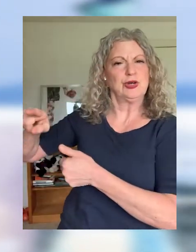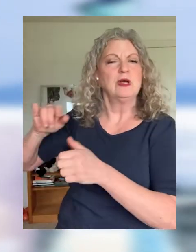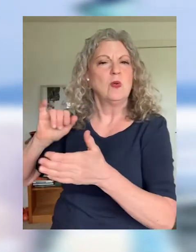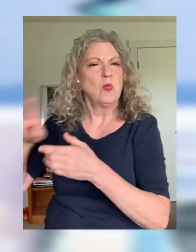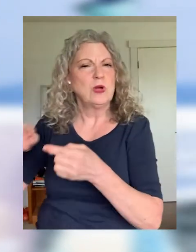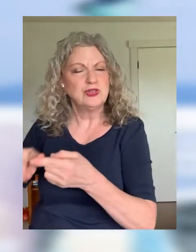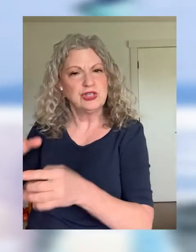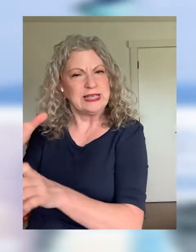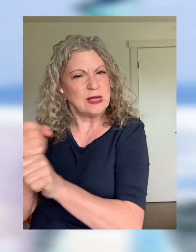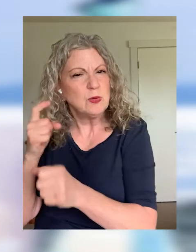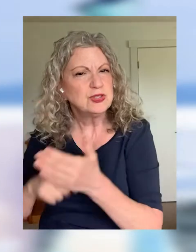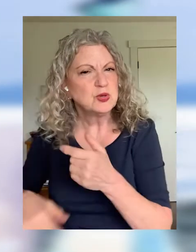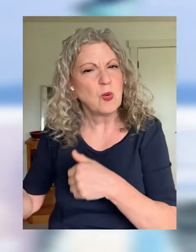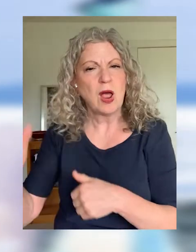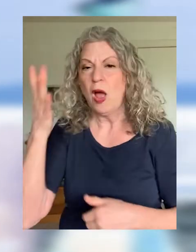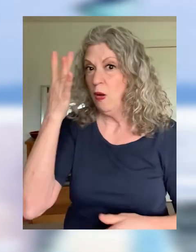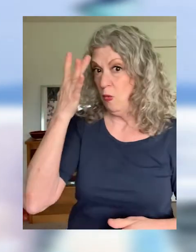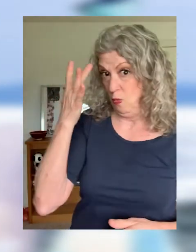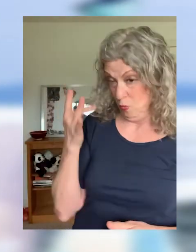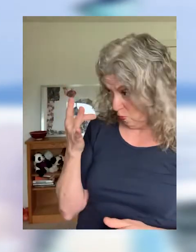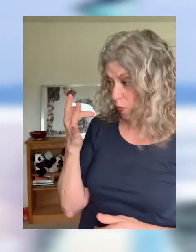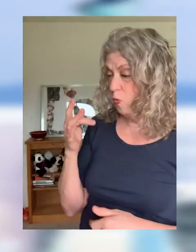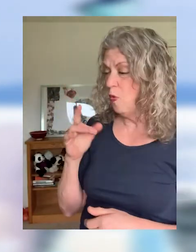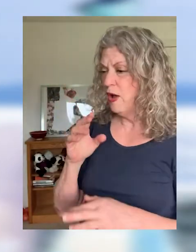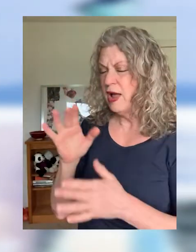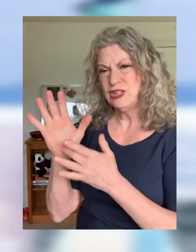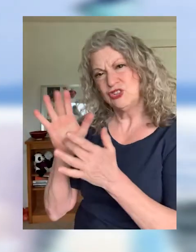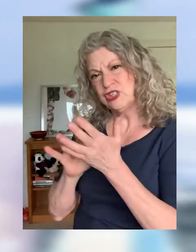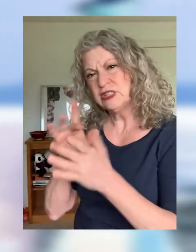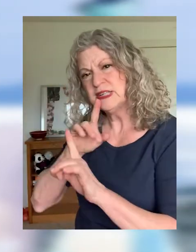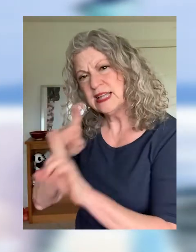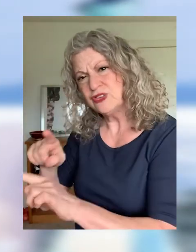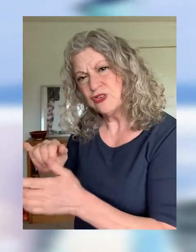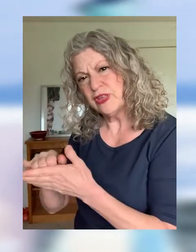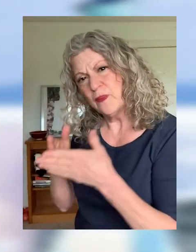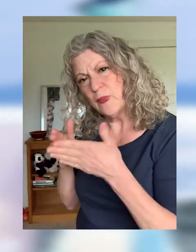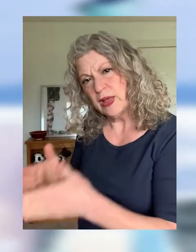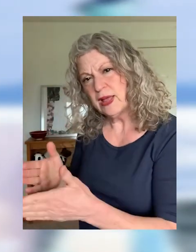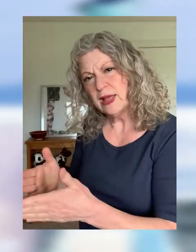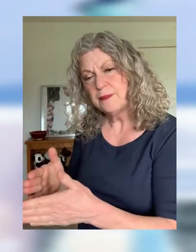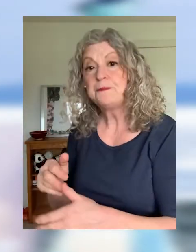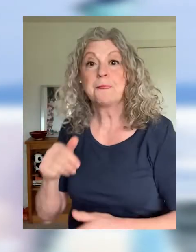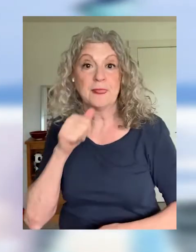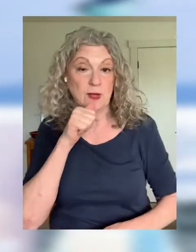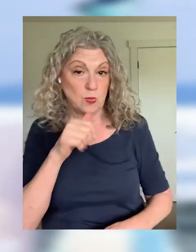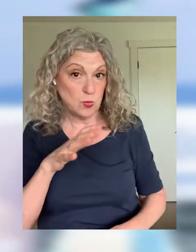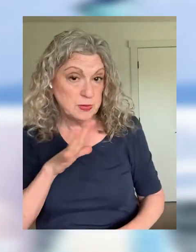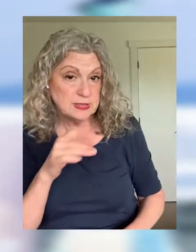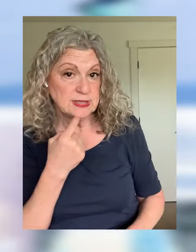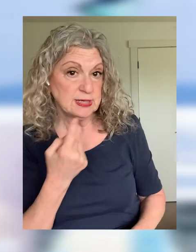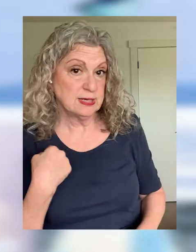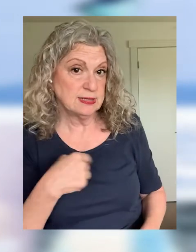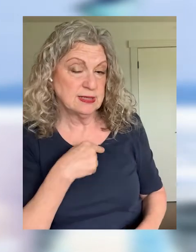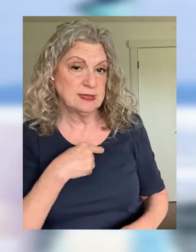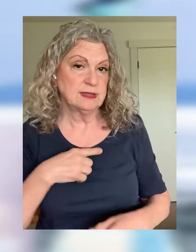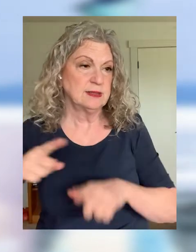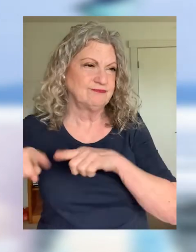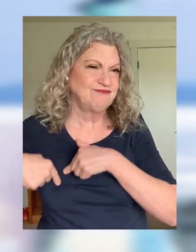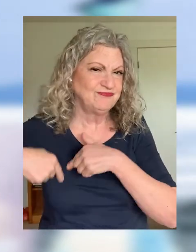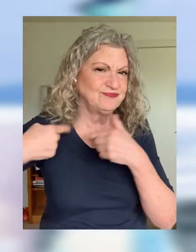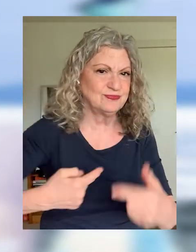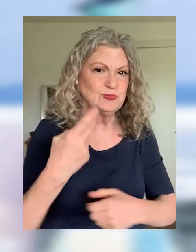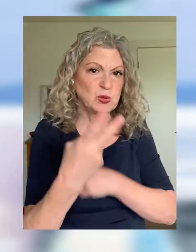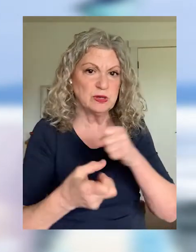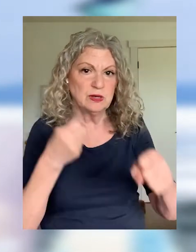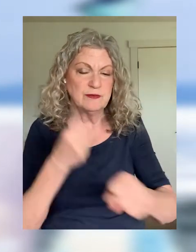she wants? And why does Jesus respond as he does? The woman, the scripture tells us, has been bleeding for